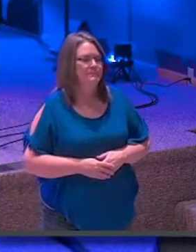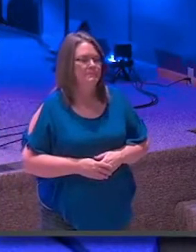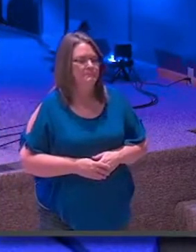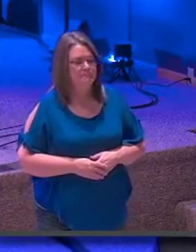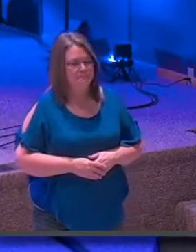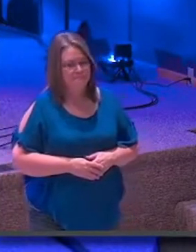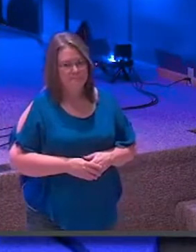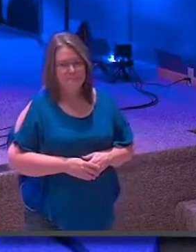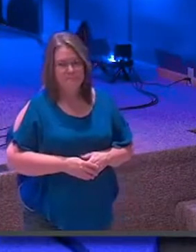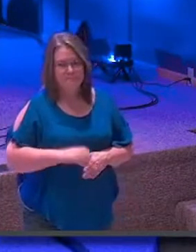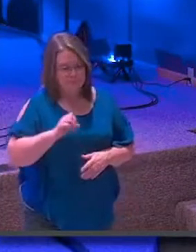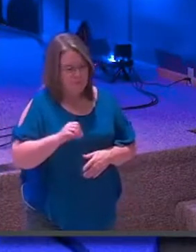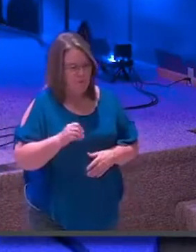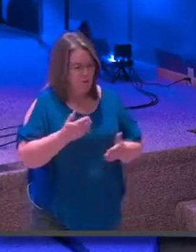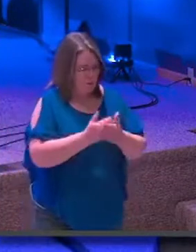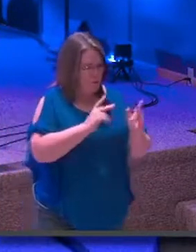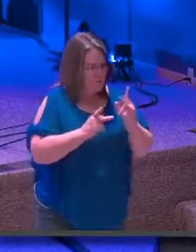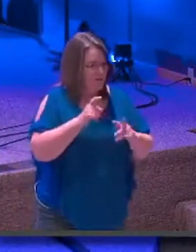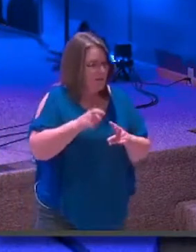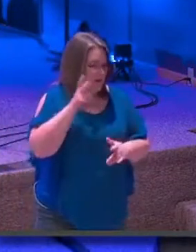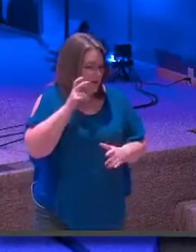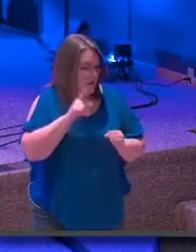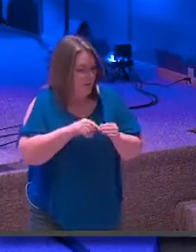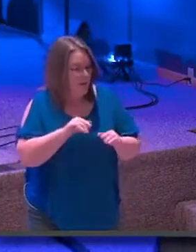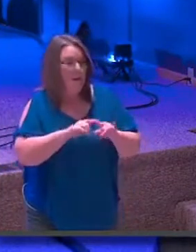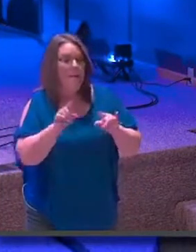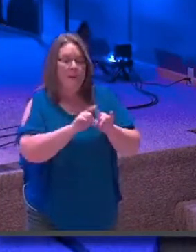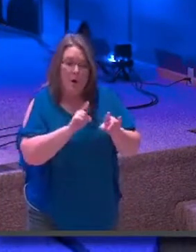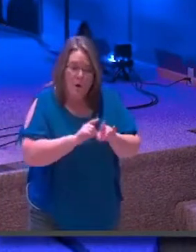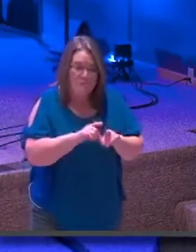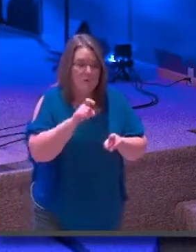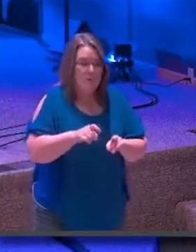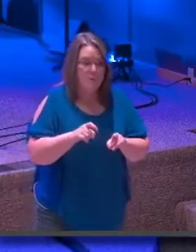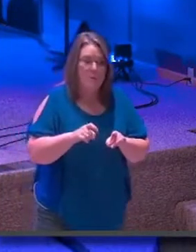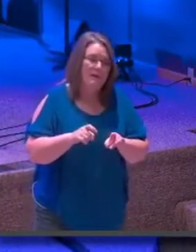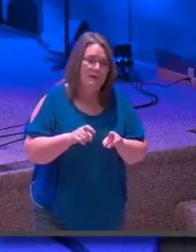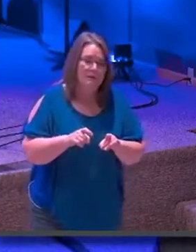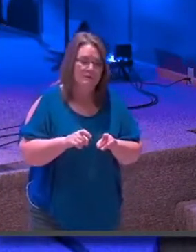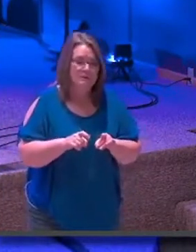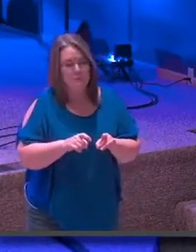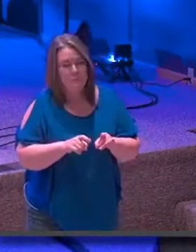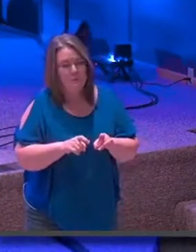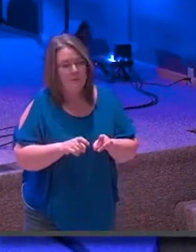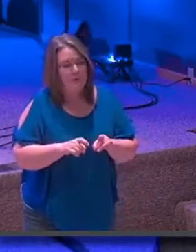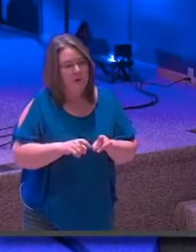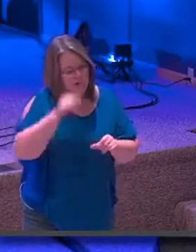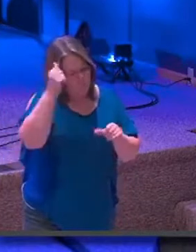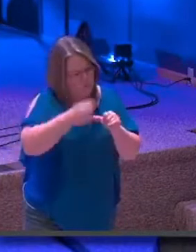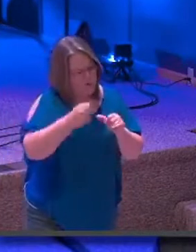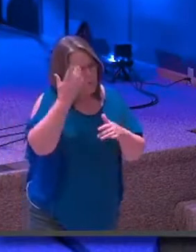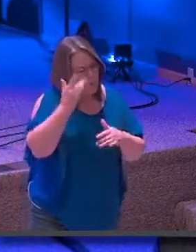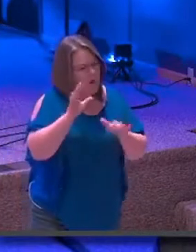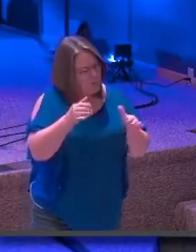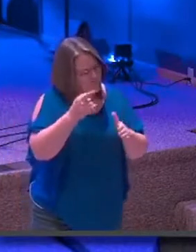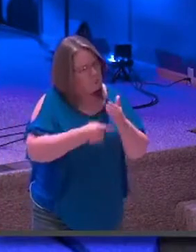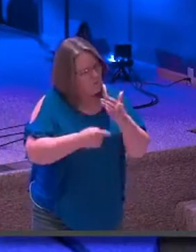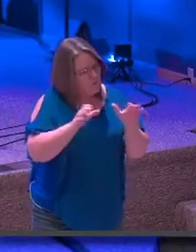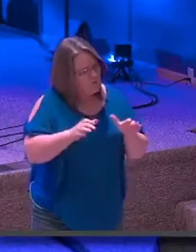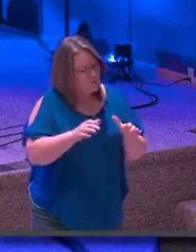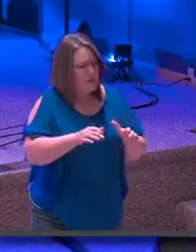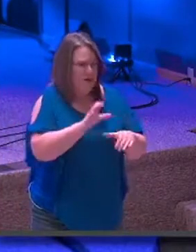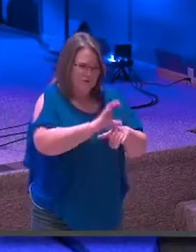So there's new folks that need to hear about it, but also we need to reinforce why we do what we do. You know, church can mean a lot of different